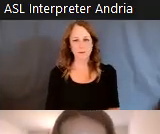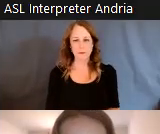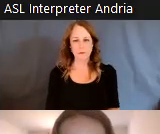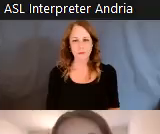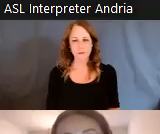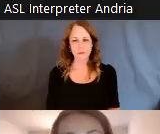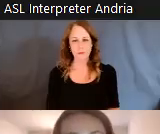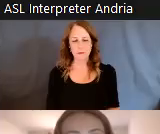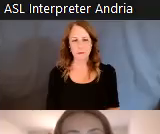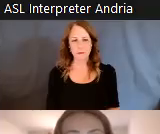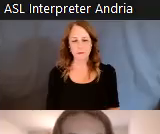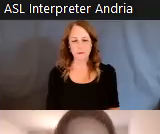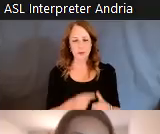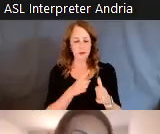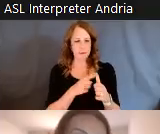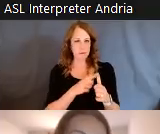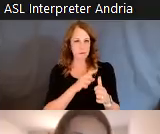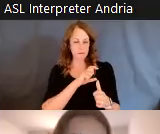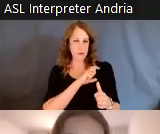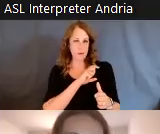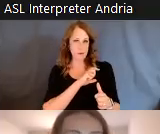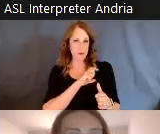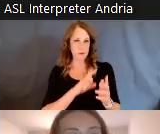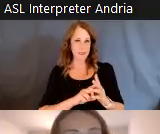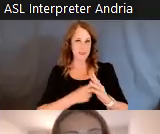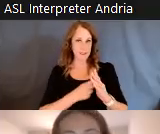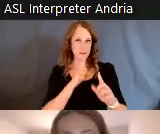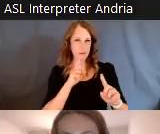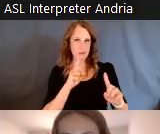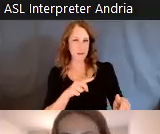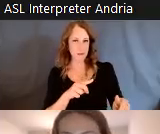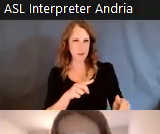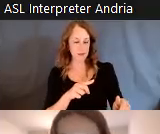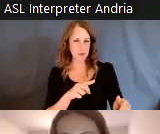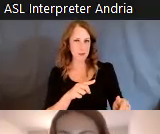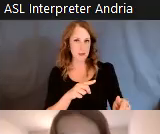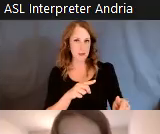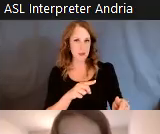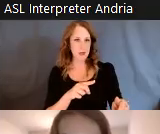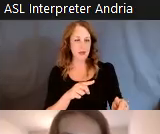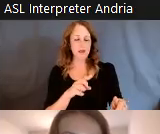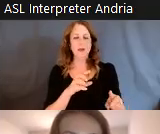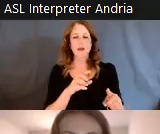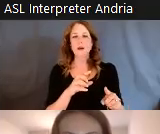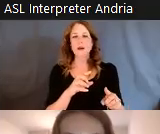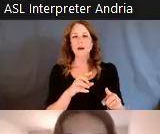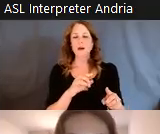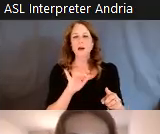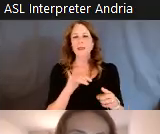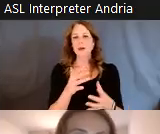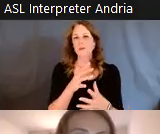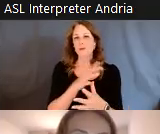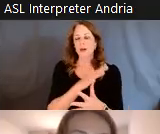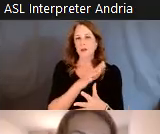So first, law enforcement's initial response is one that really prioritizes